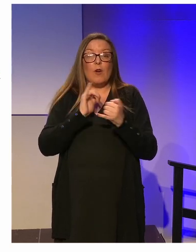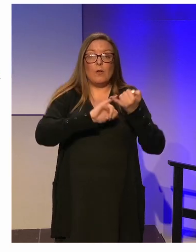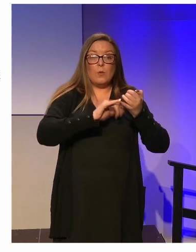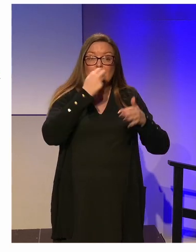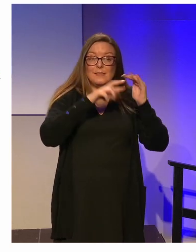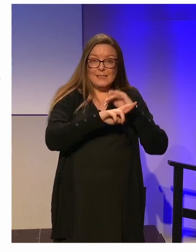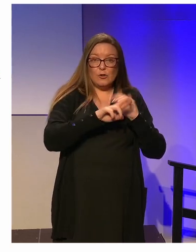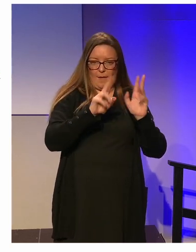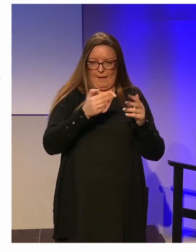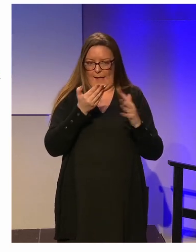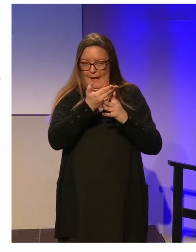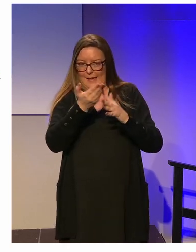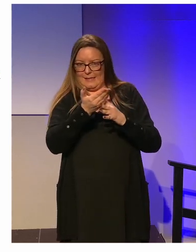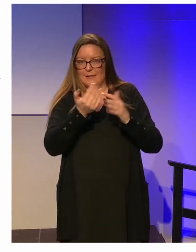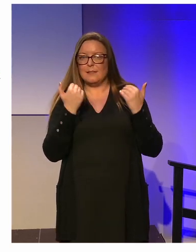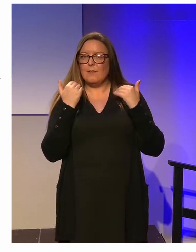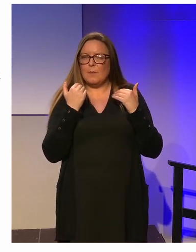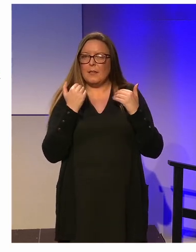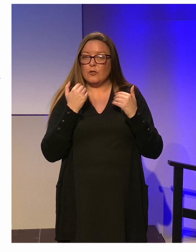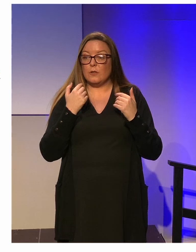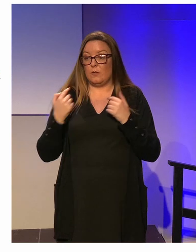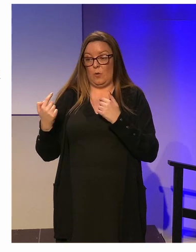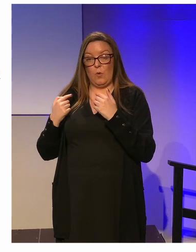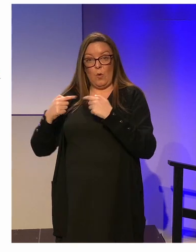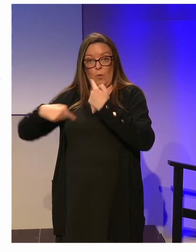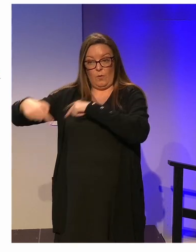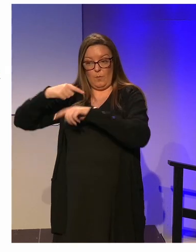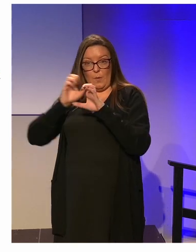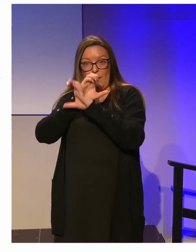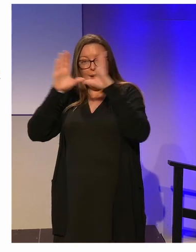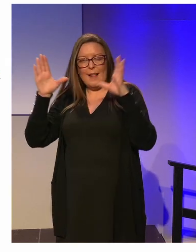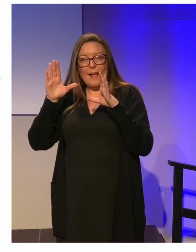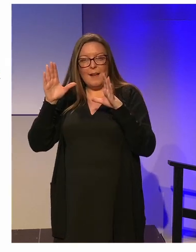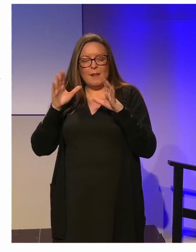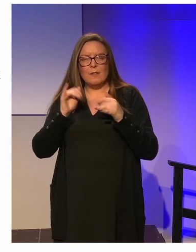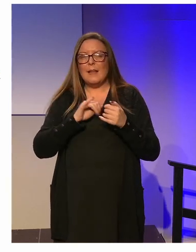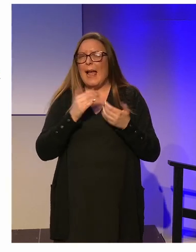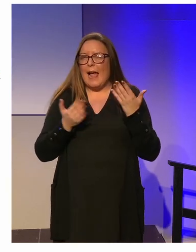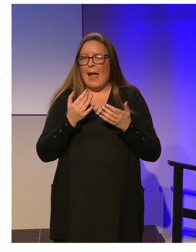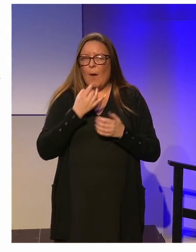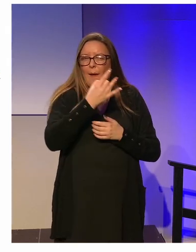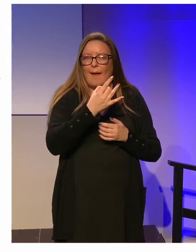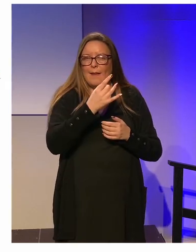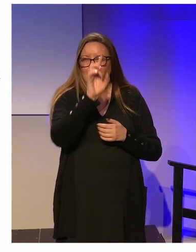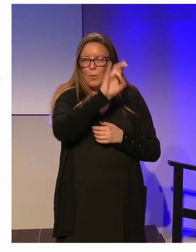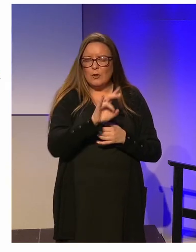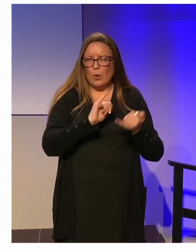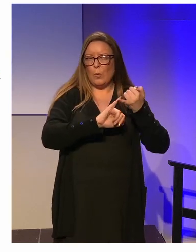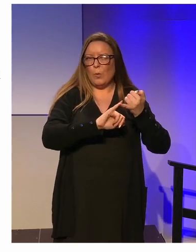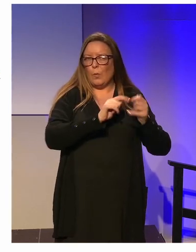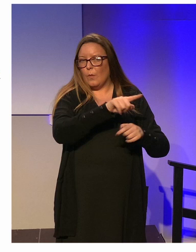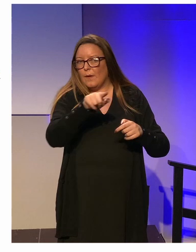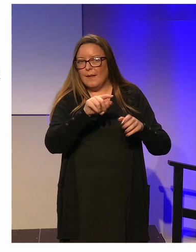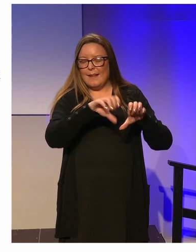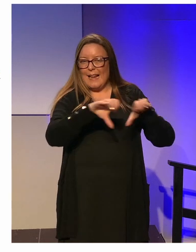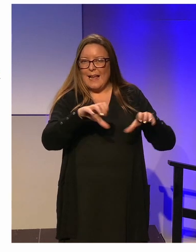so that they're able to access. So we were very clear, how could we ask the question, who in your class has a diagnosis or an identified